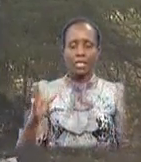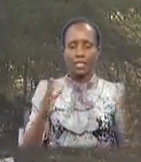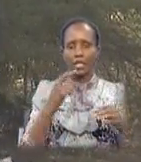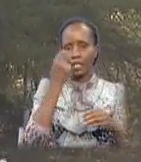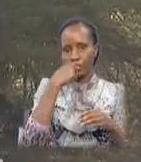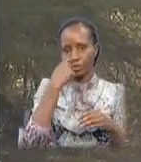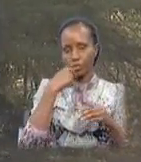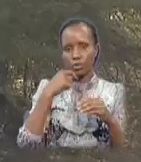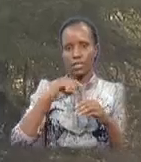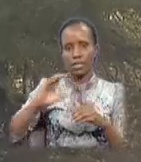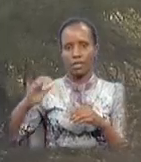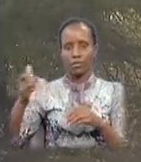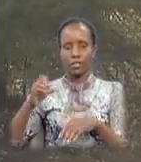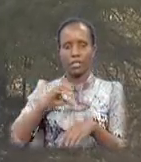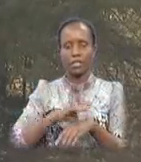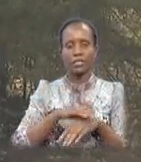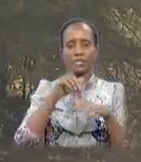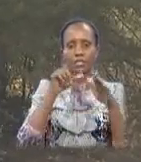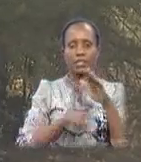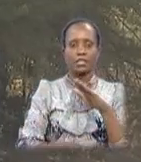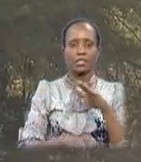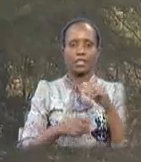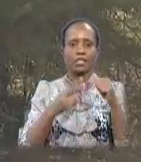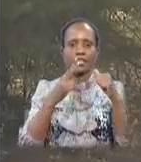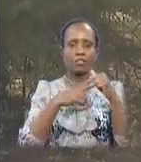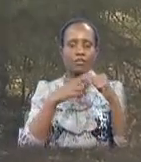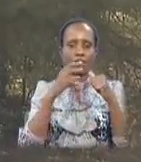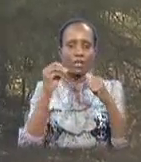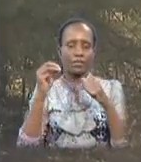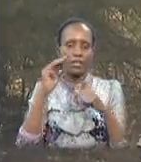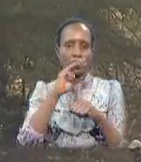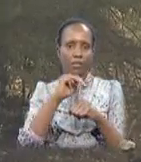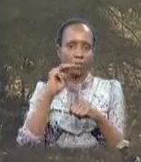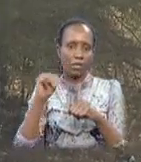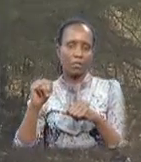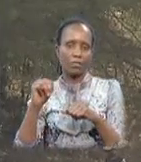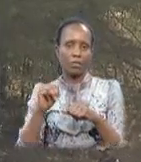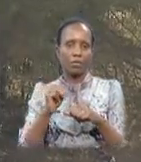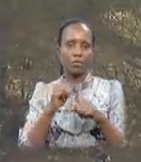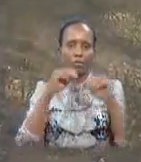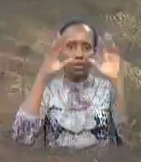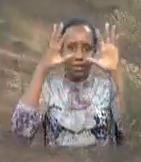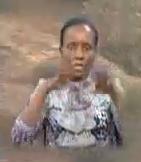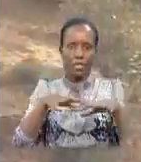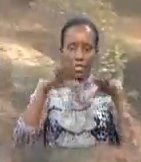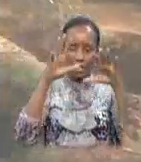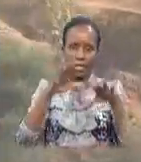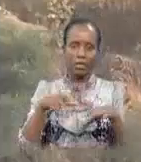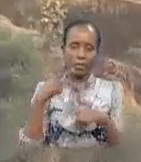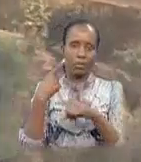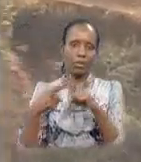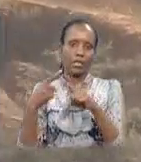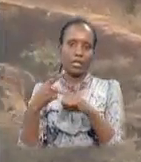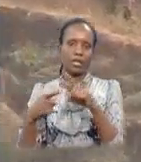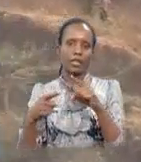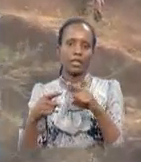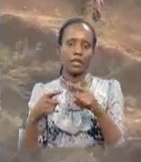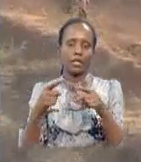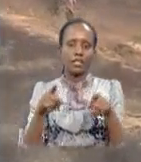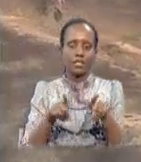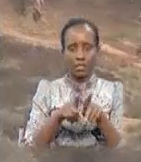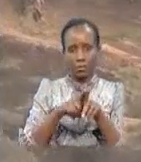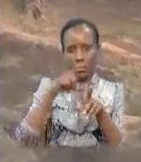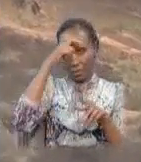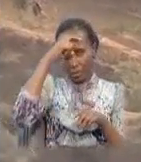County received less than 700 millimeters of rain per year. The temperatures are fairly